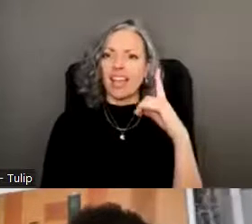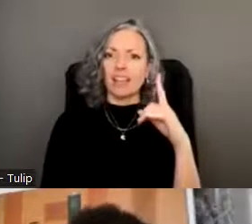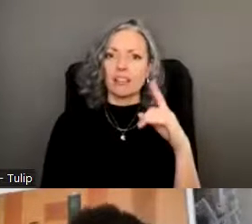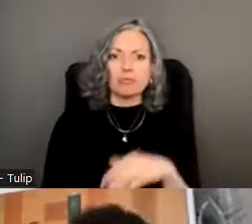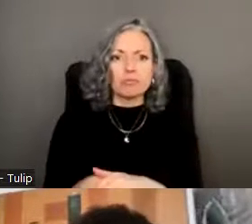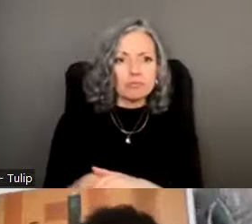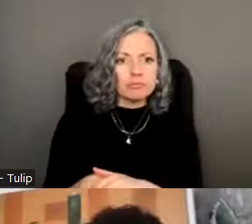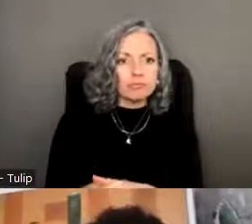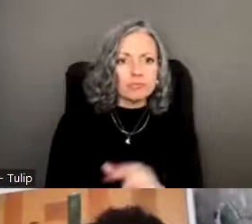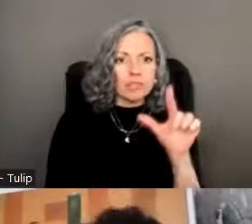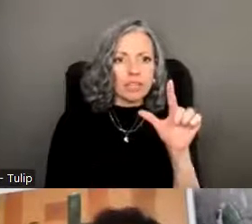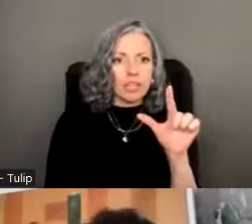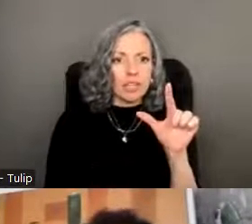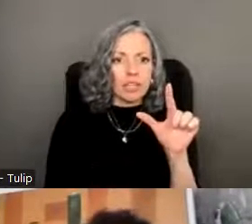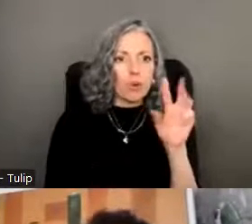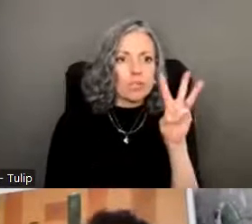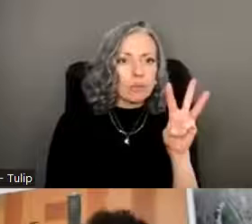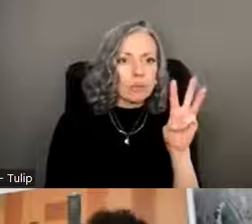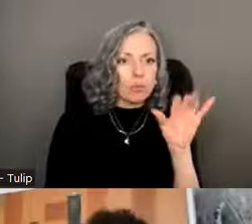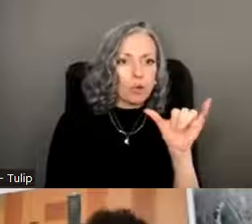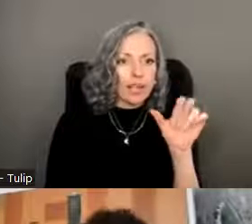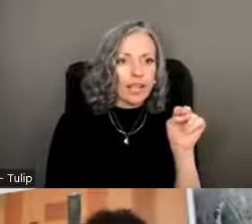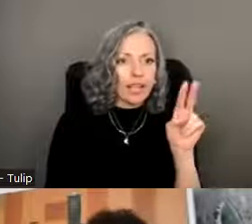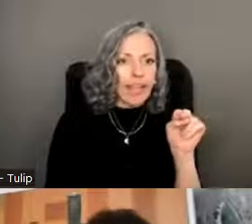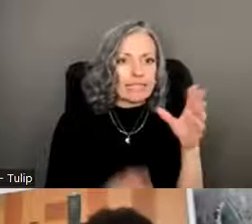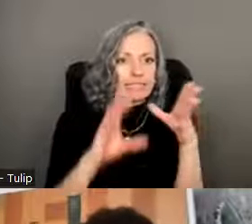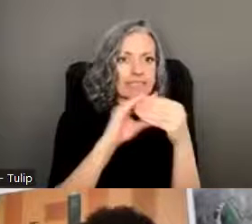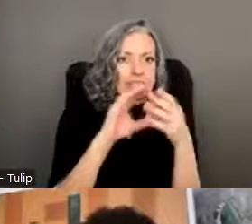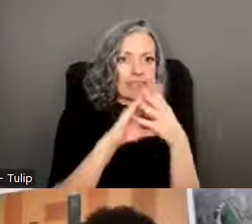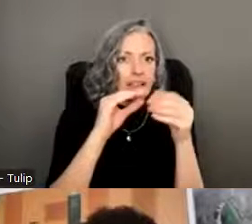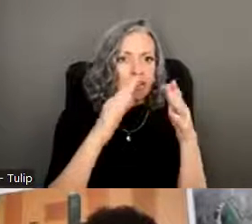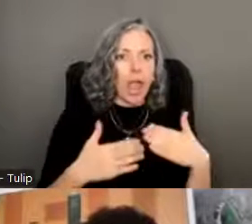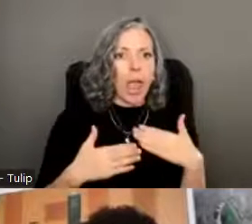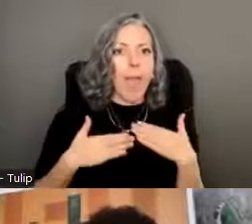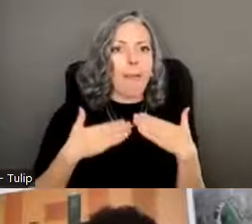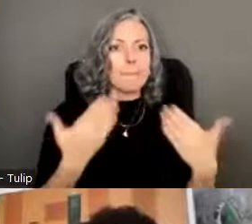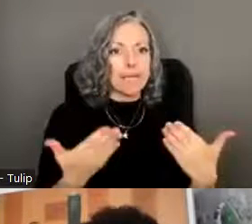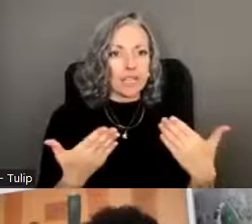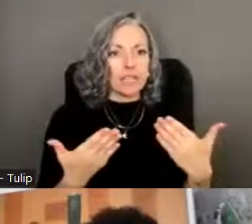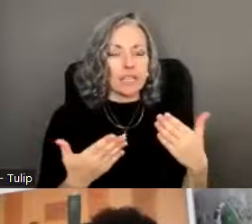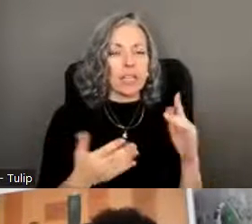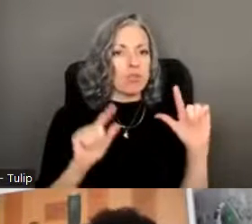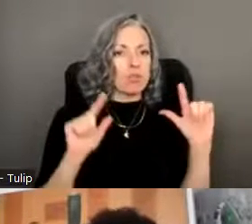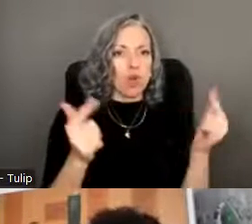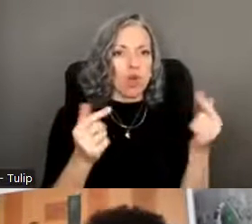is acknowledging, yeah, there are already a lot of support out